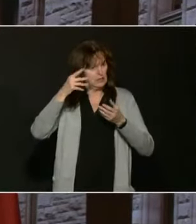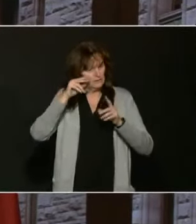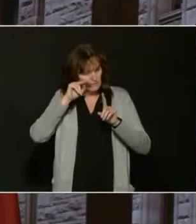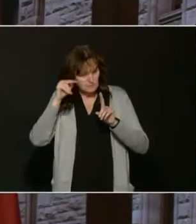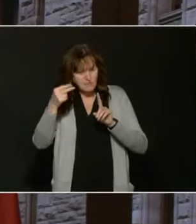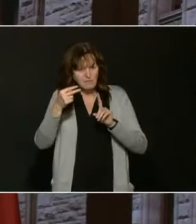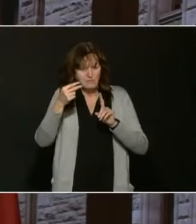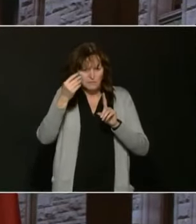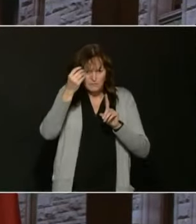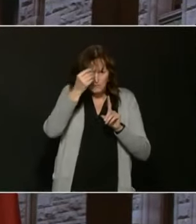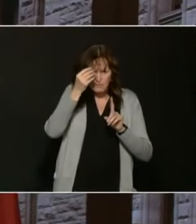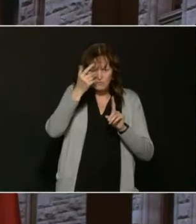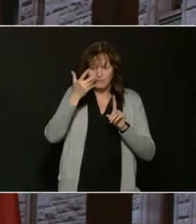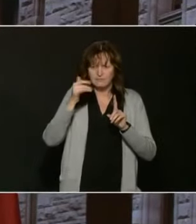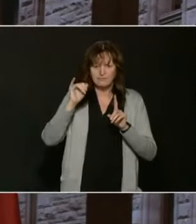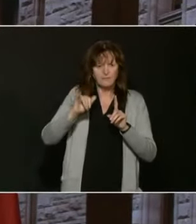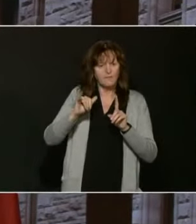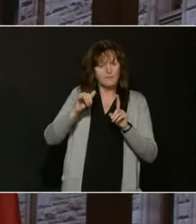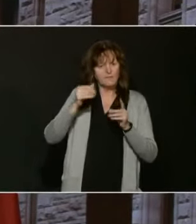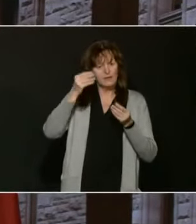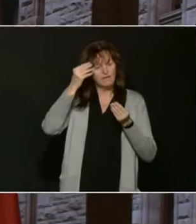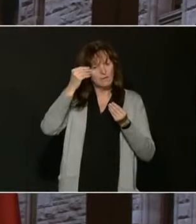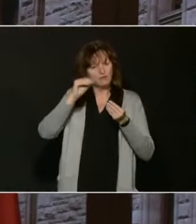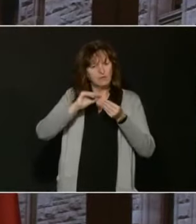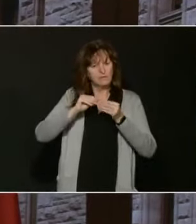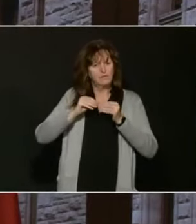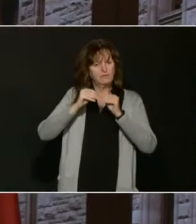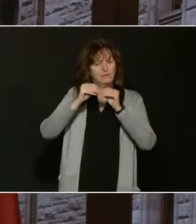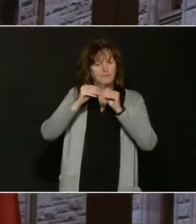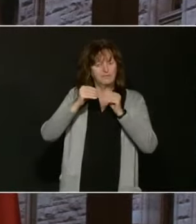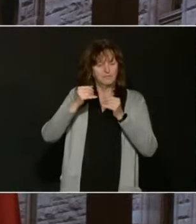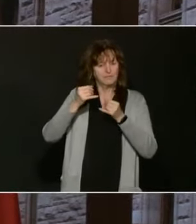last report on Monday, we have seen another